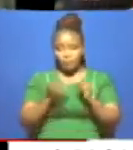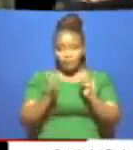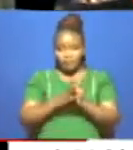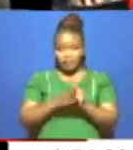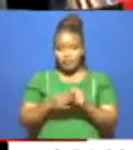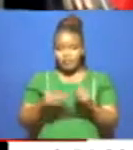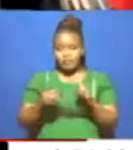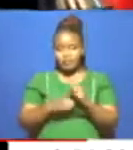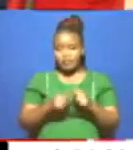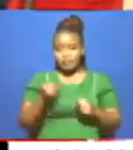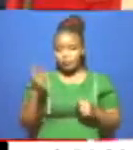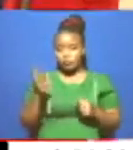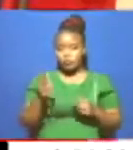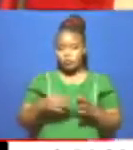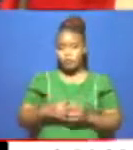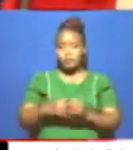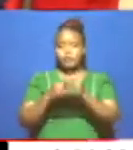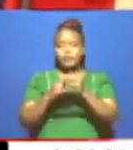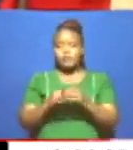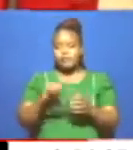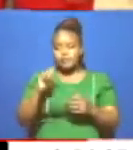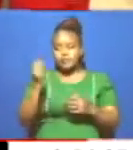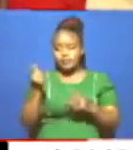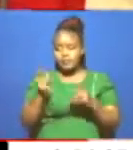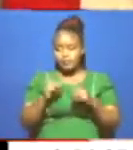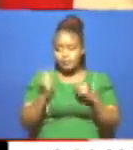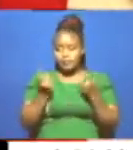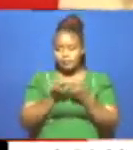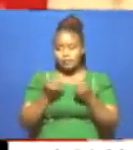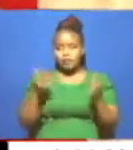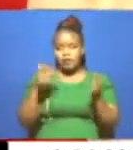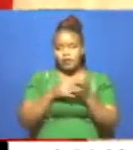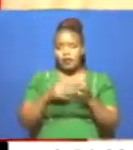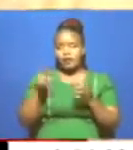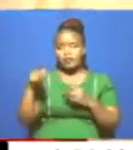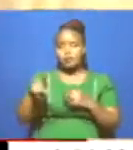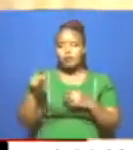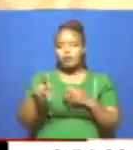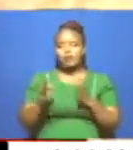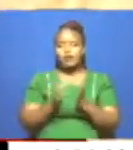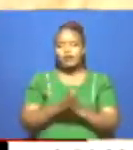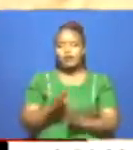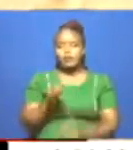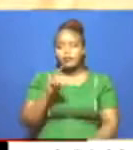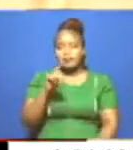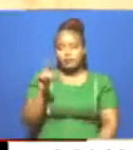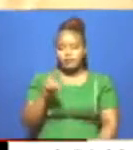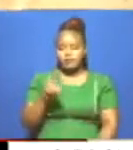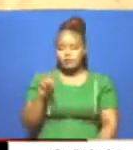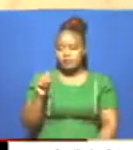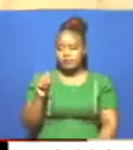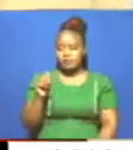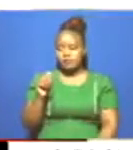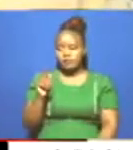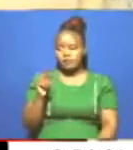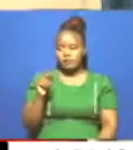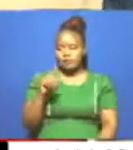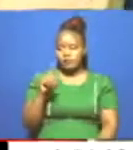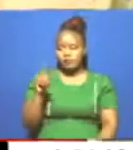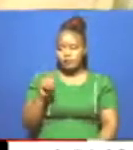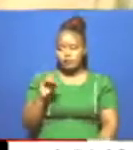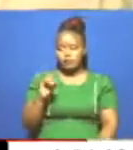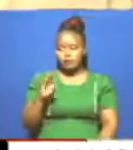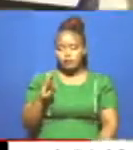the Kenyan team to victory against Pakistan and Zanzibar. He also captained the Kenyan team at the Tokyo Olympics